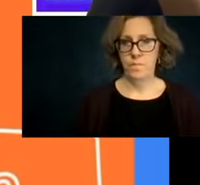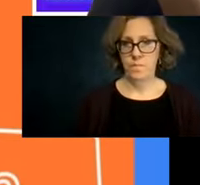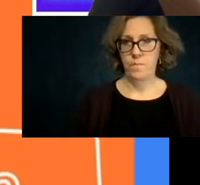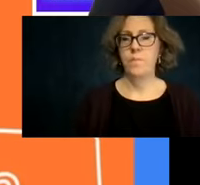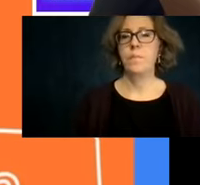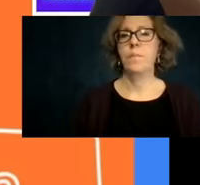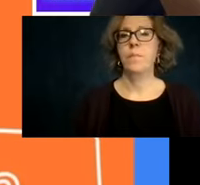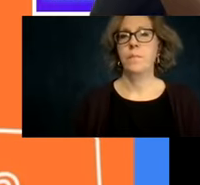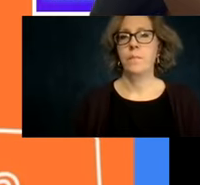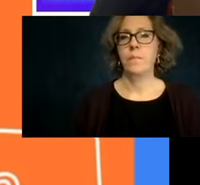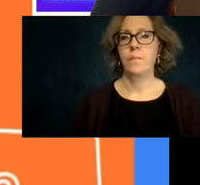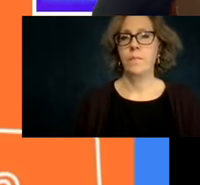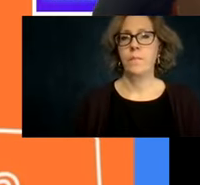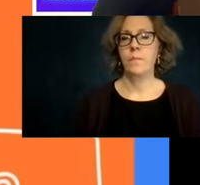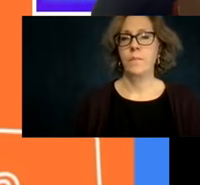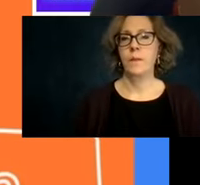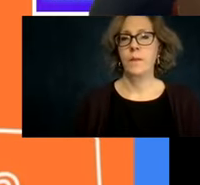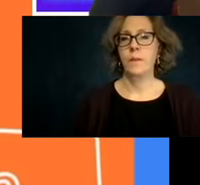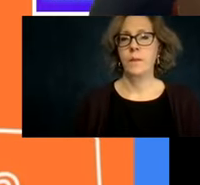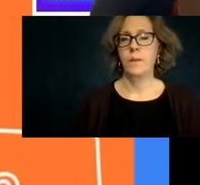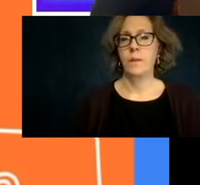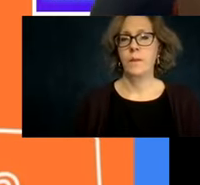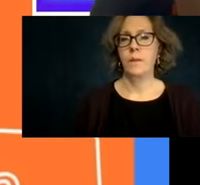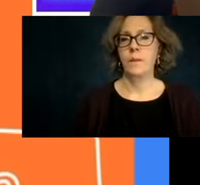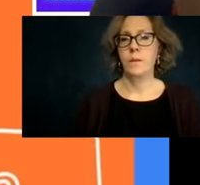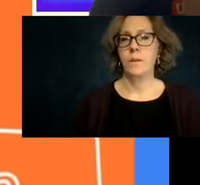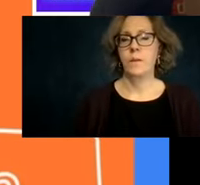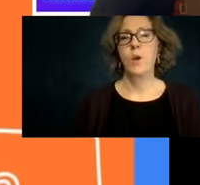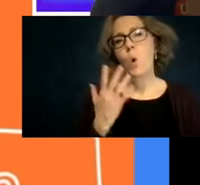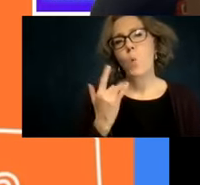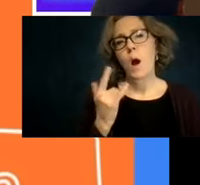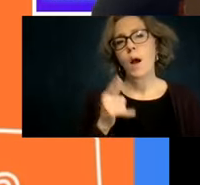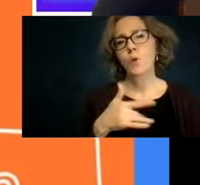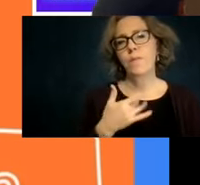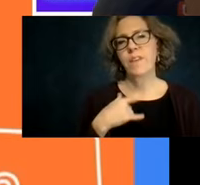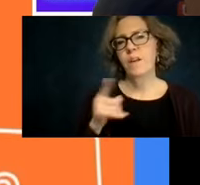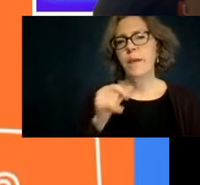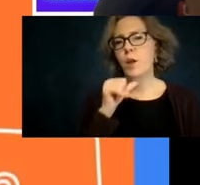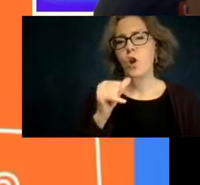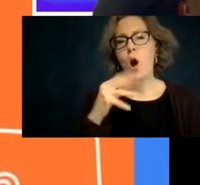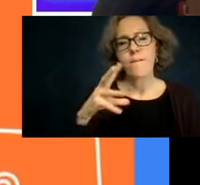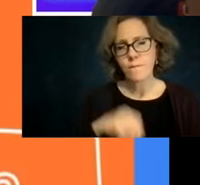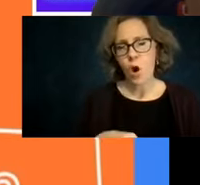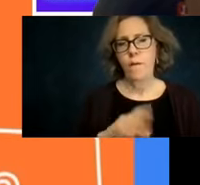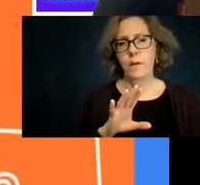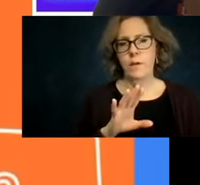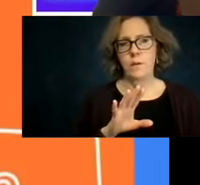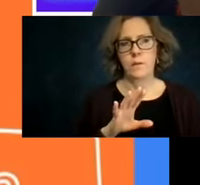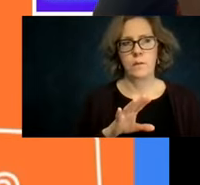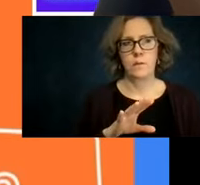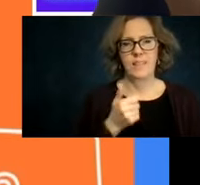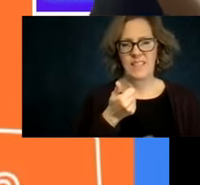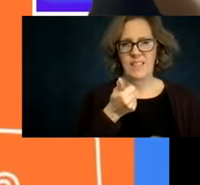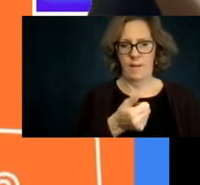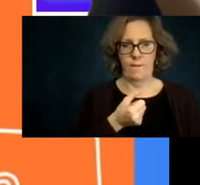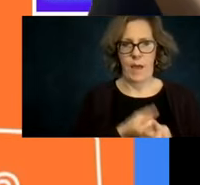Okay. And why do you feel like they're not involving advocates in these processes sometimes? Why do you feel